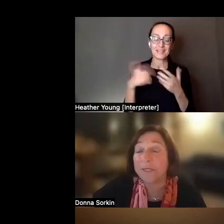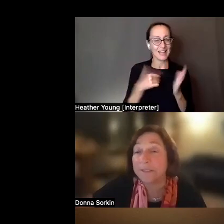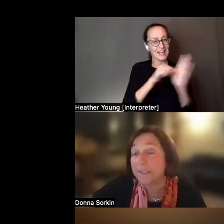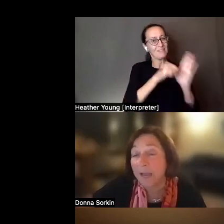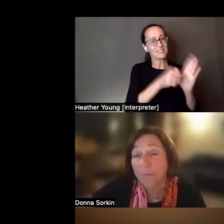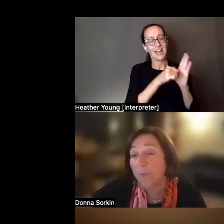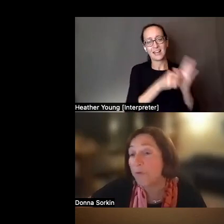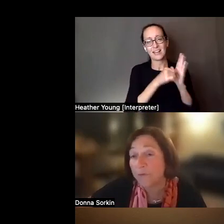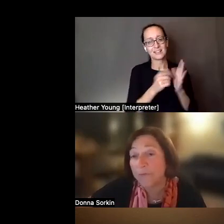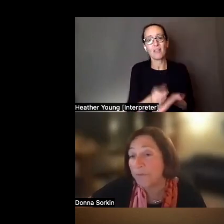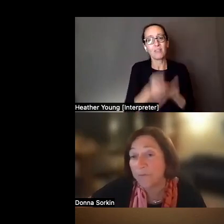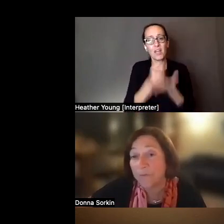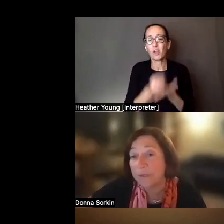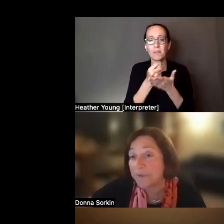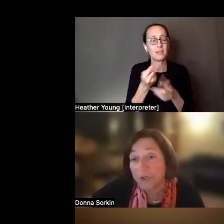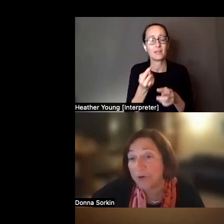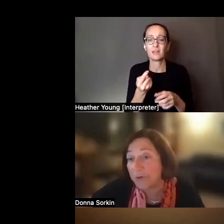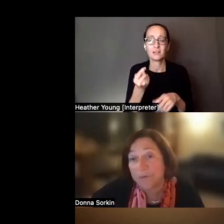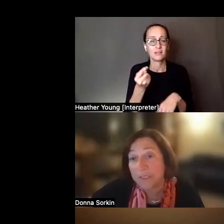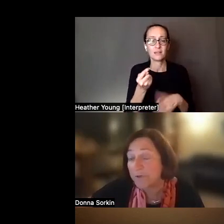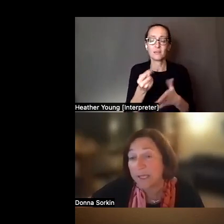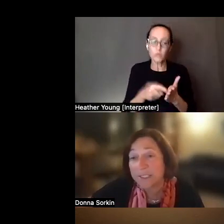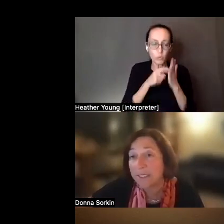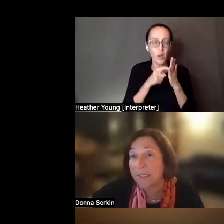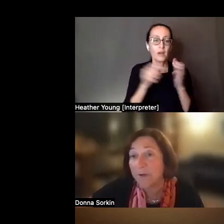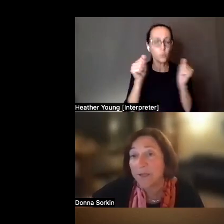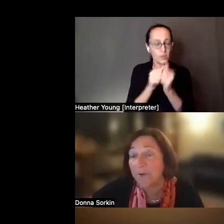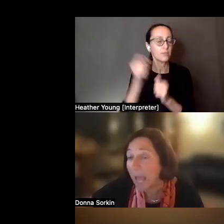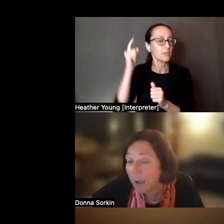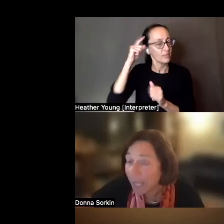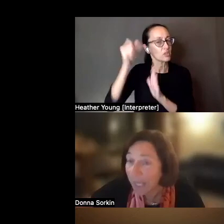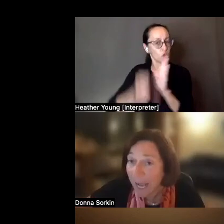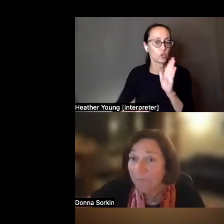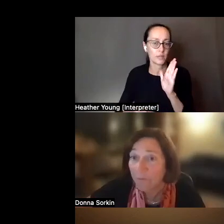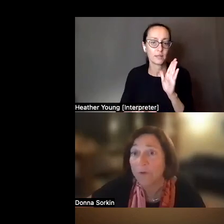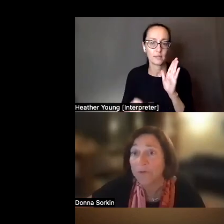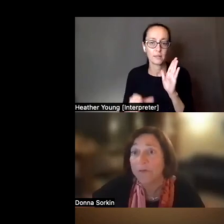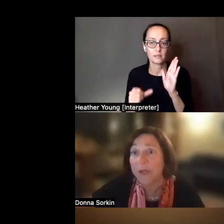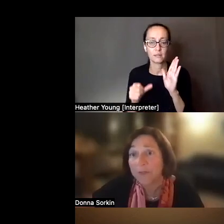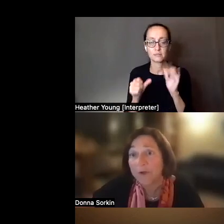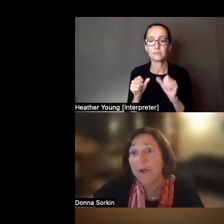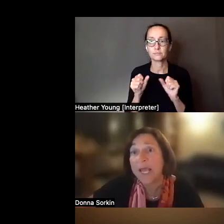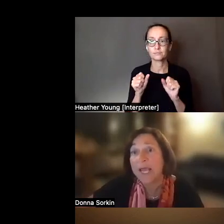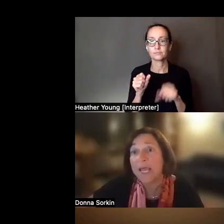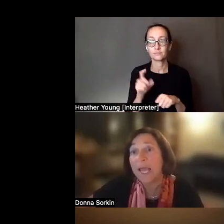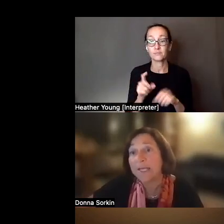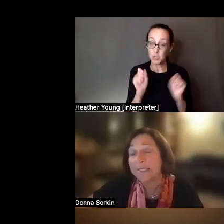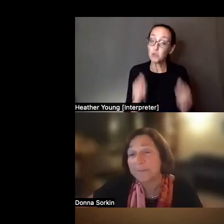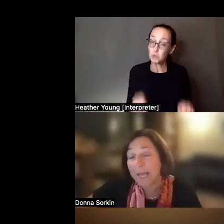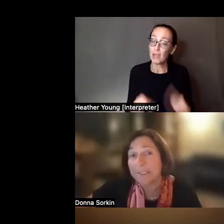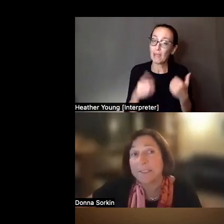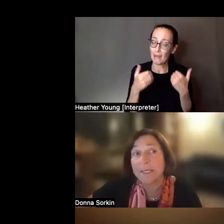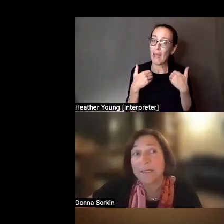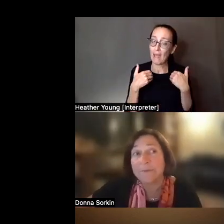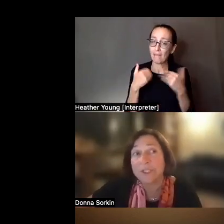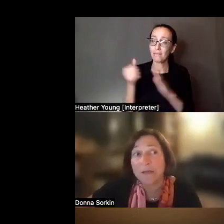therapy is inseparable from the surgical intervention. You can't have one without the other and